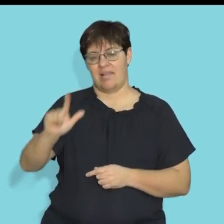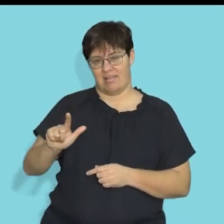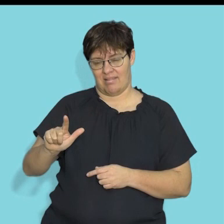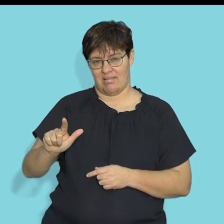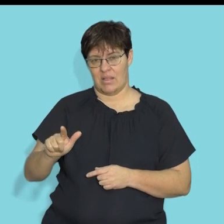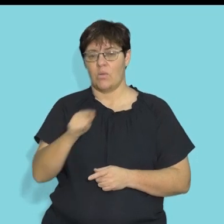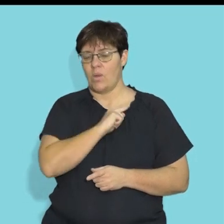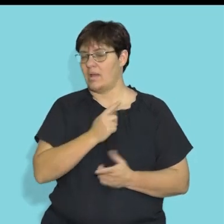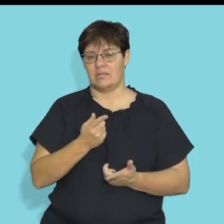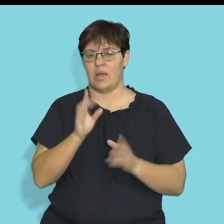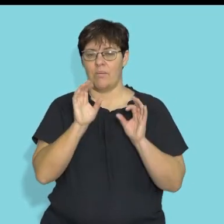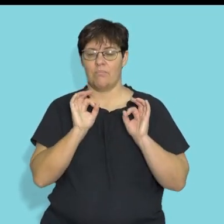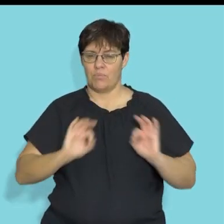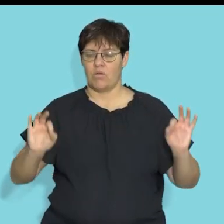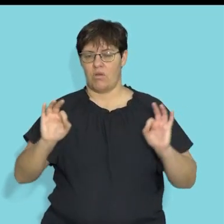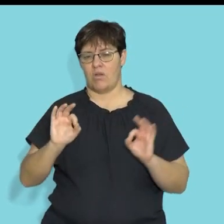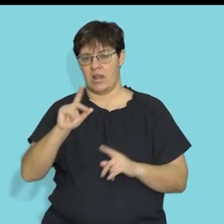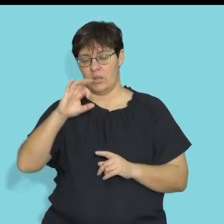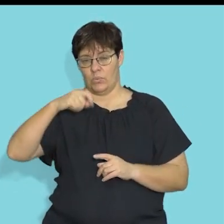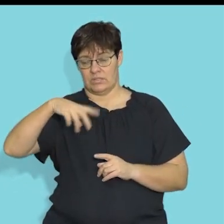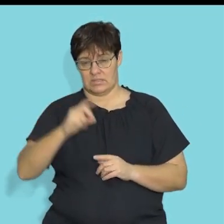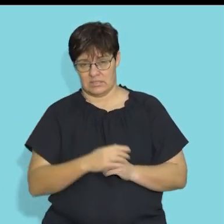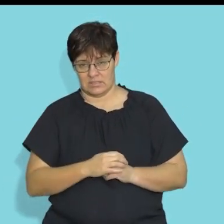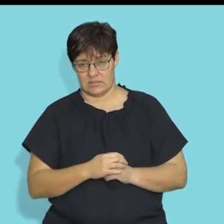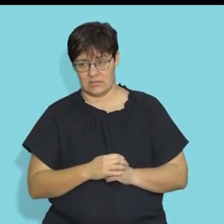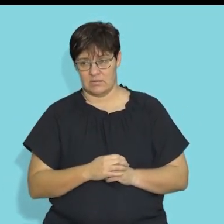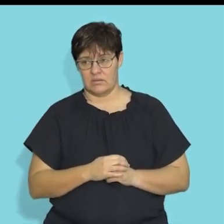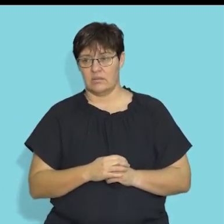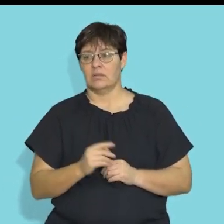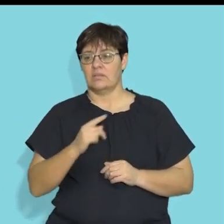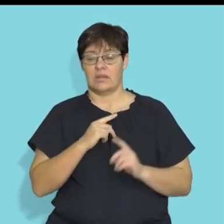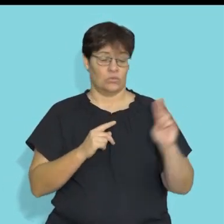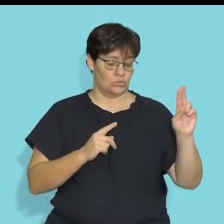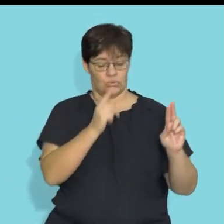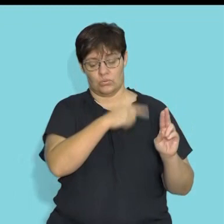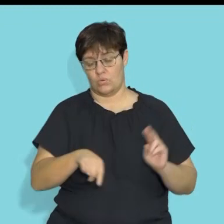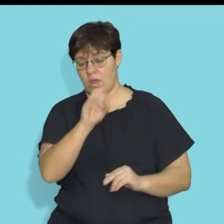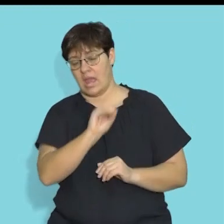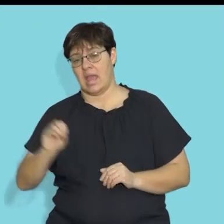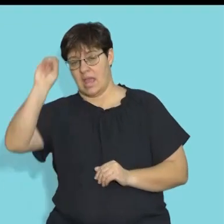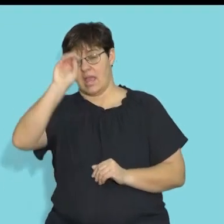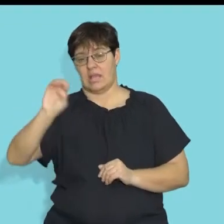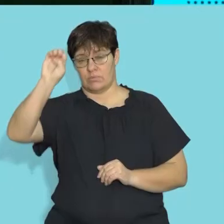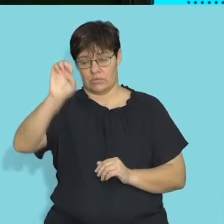here is a pure liquid. Remember that the coefficient becomes the exponent. And